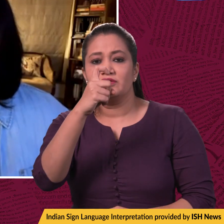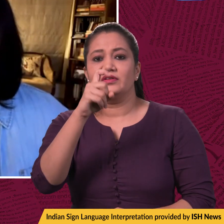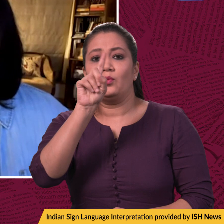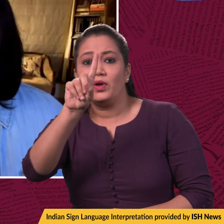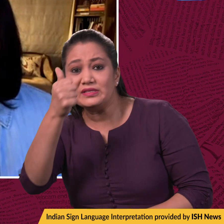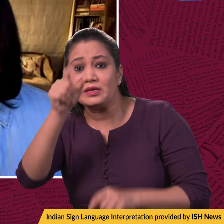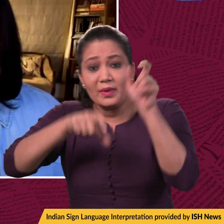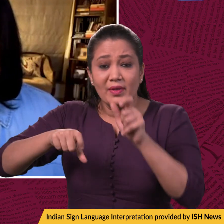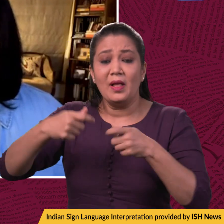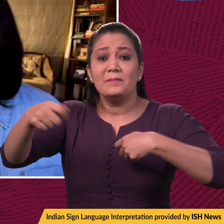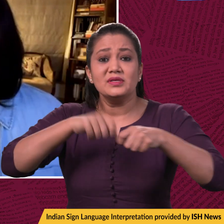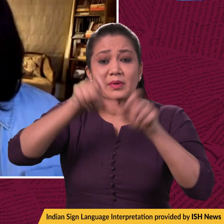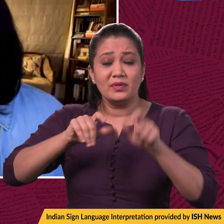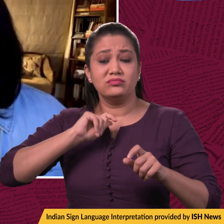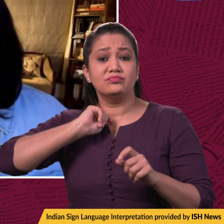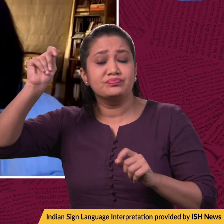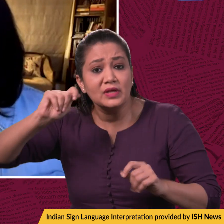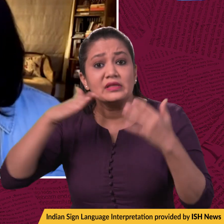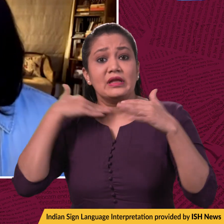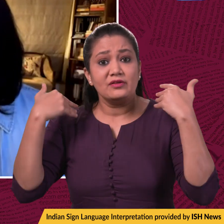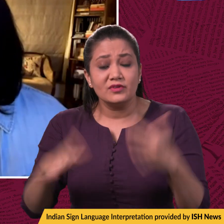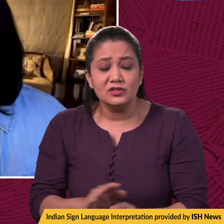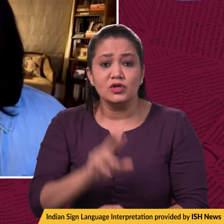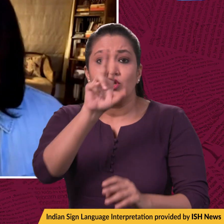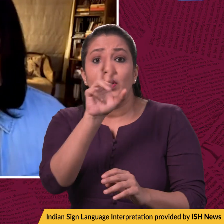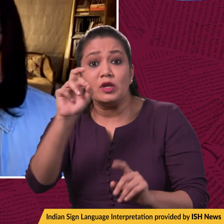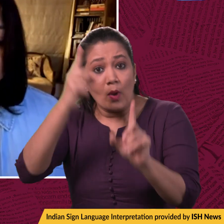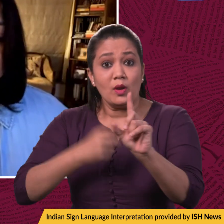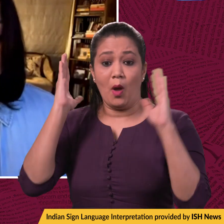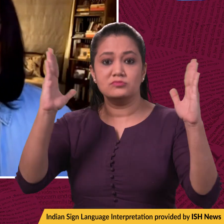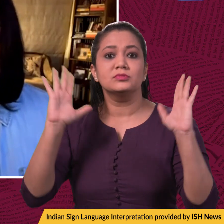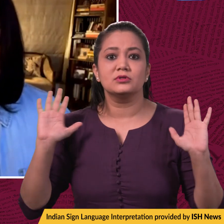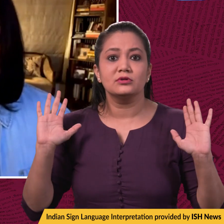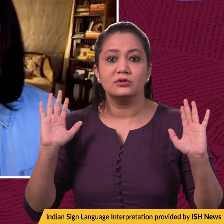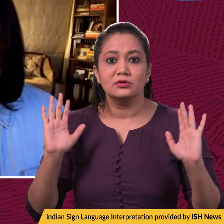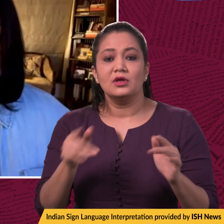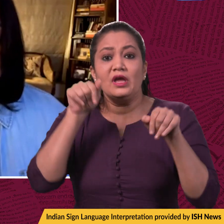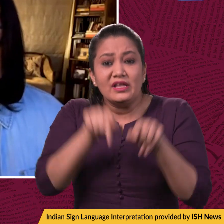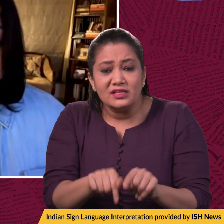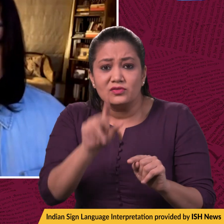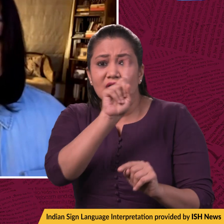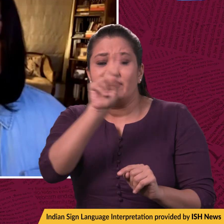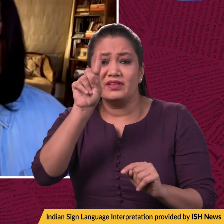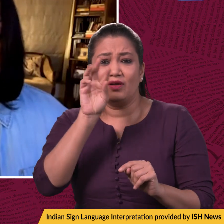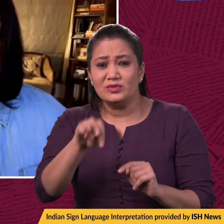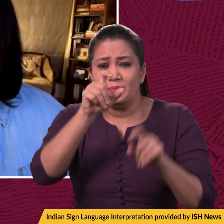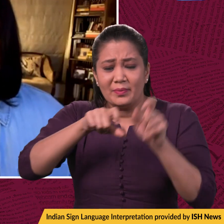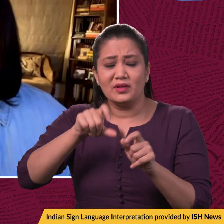11,716 businessmen died by suicide in the year 2020. Out of those 11,000